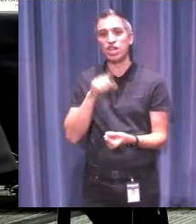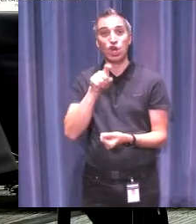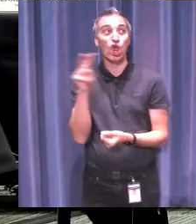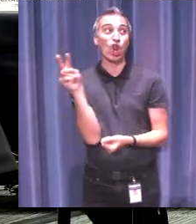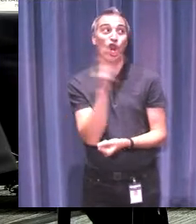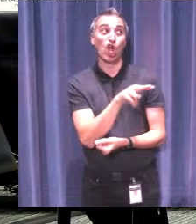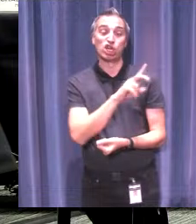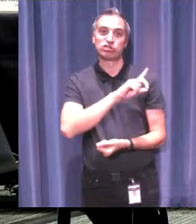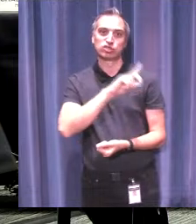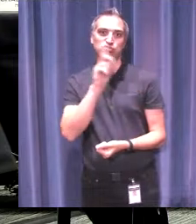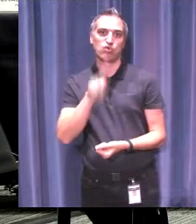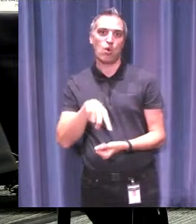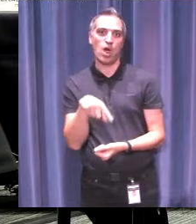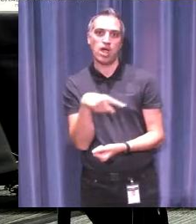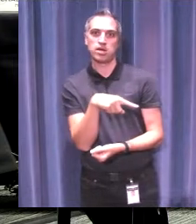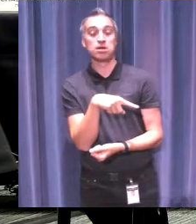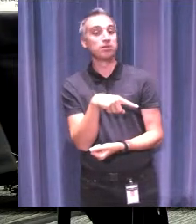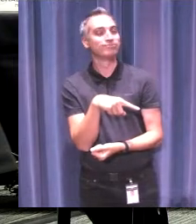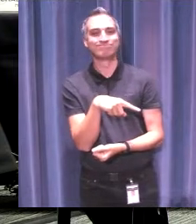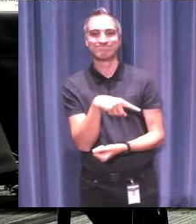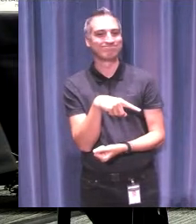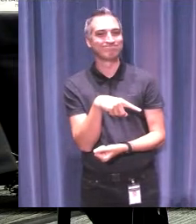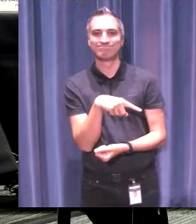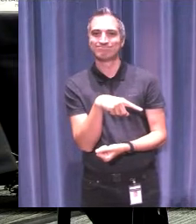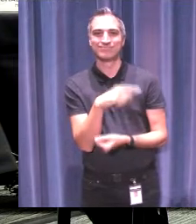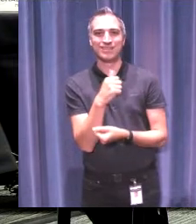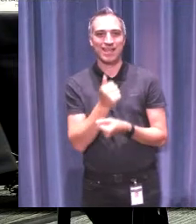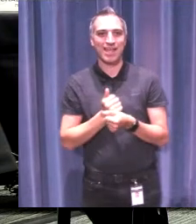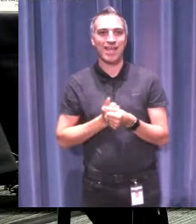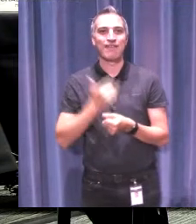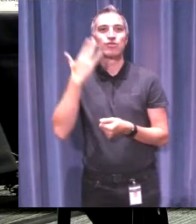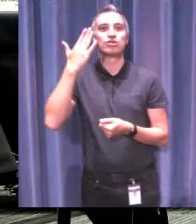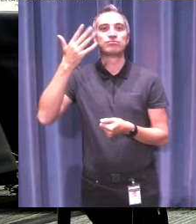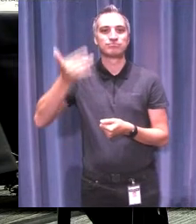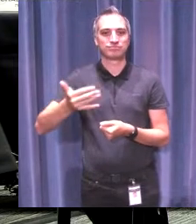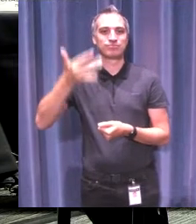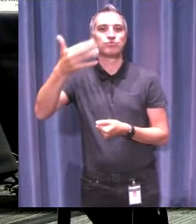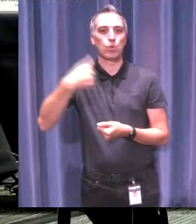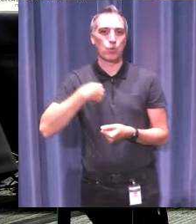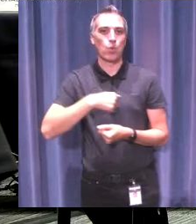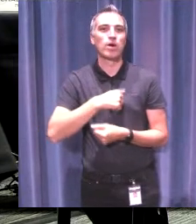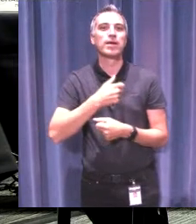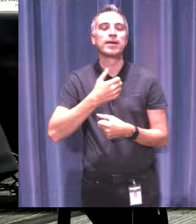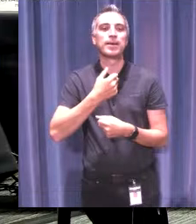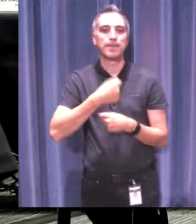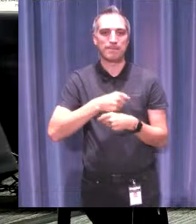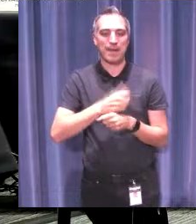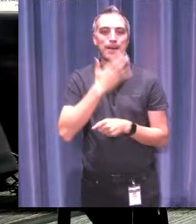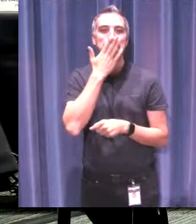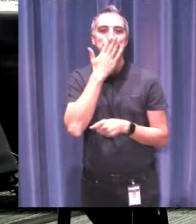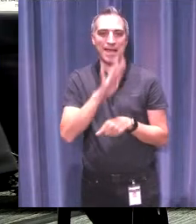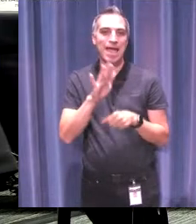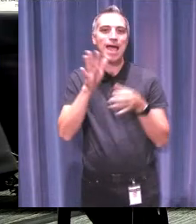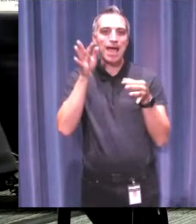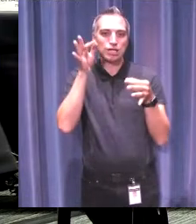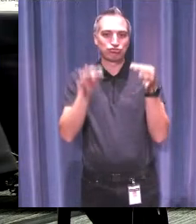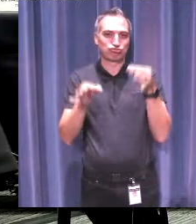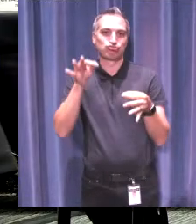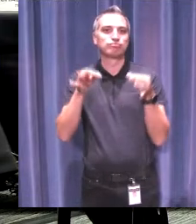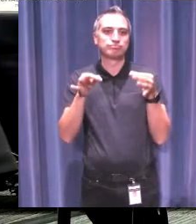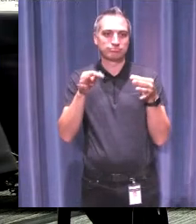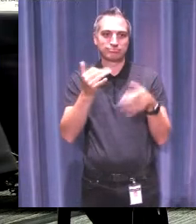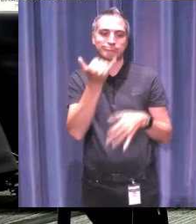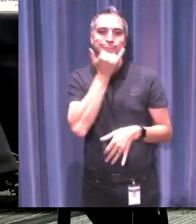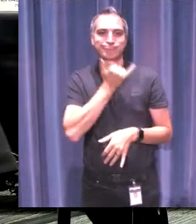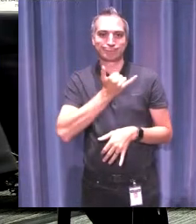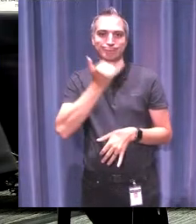Detroit and see that every once in a while we make judgmental mistakes. And right now